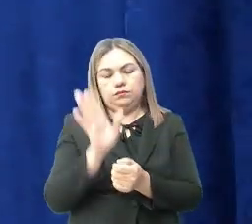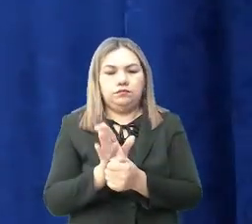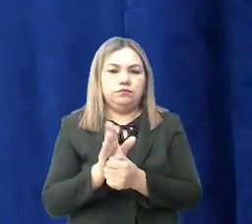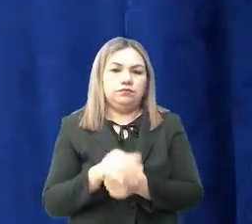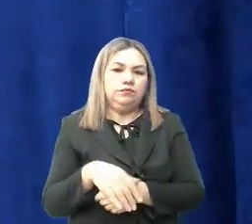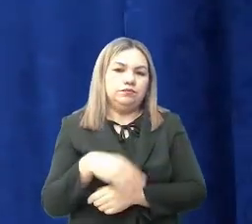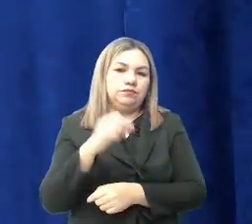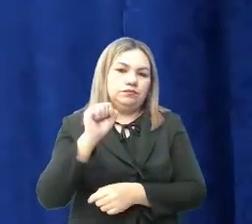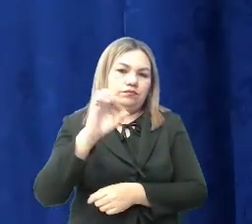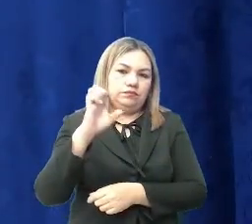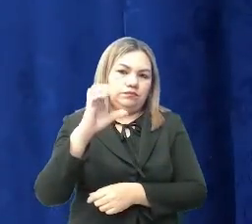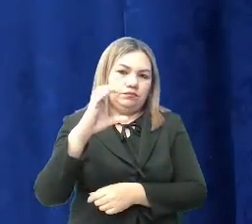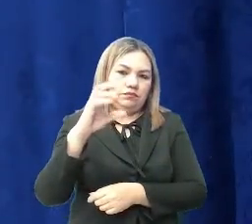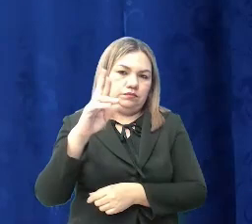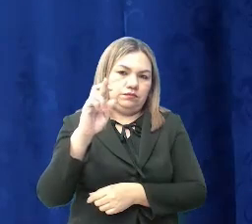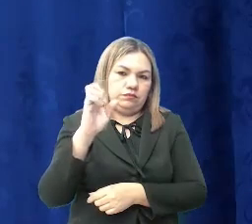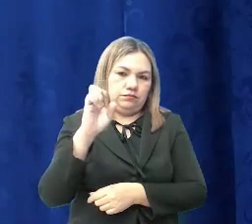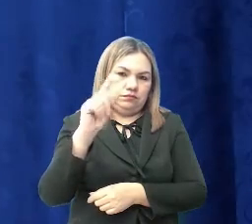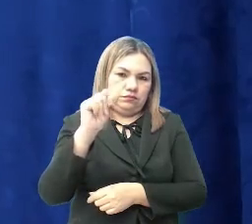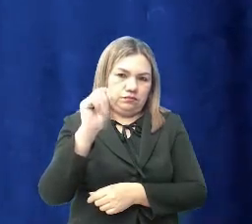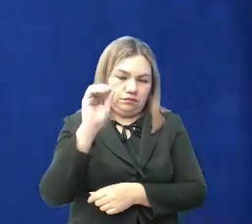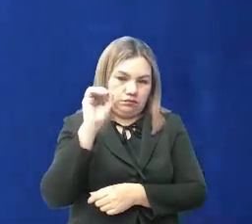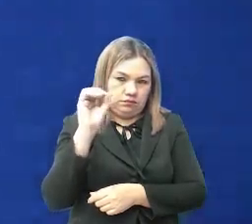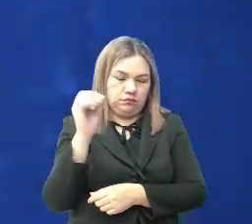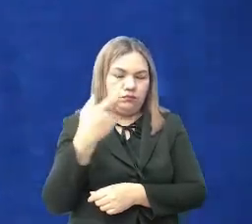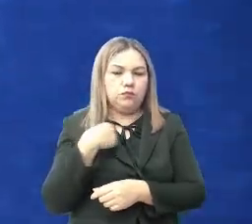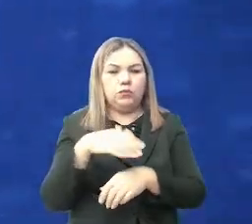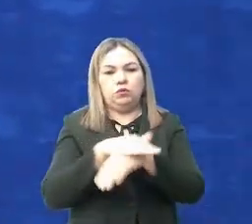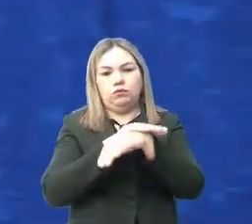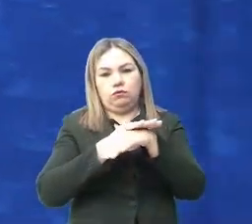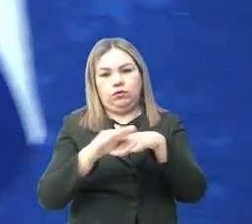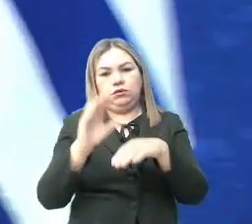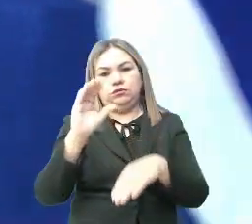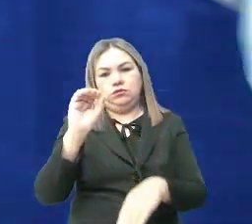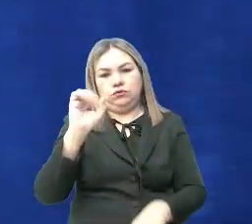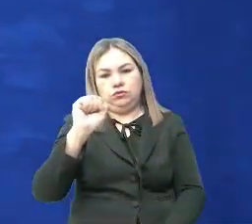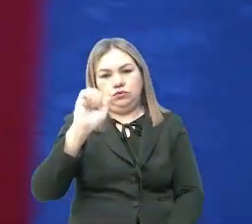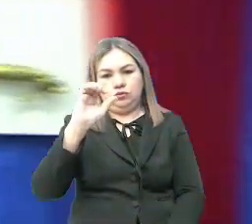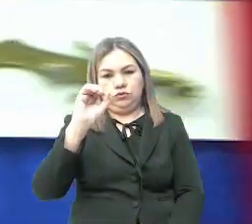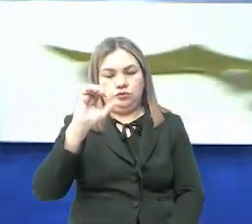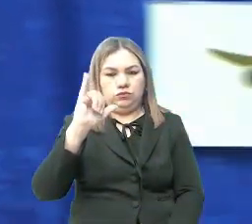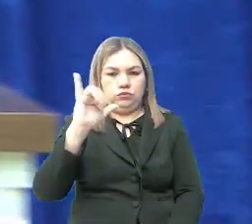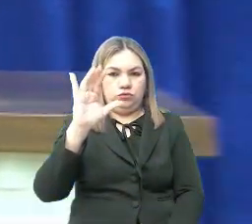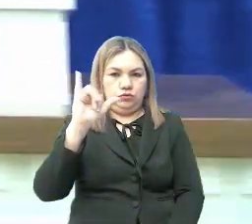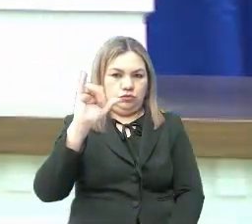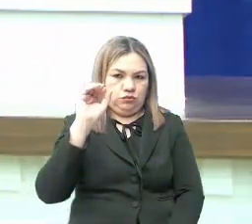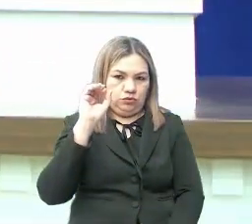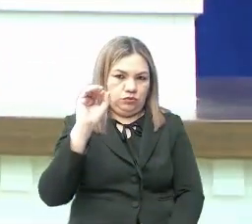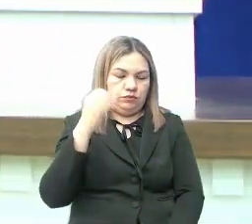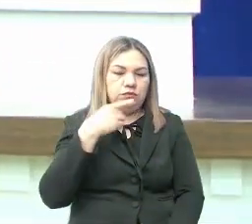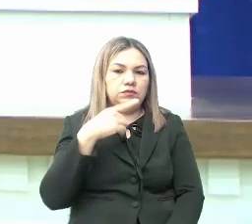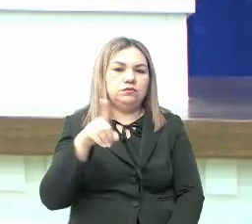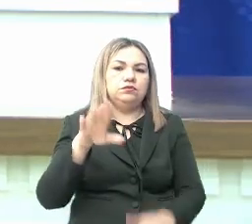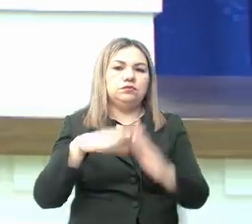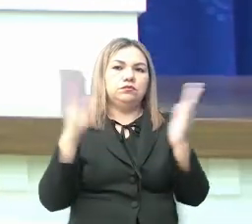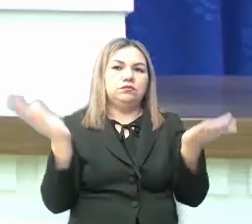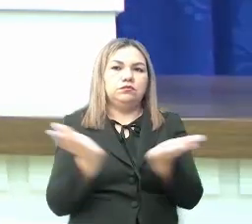the secret of prosperity to have a good partner. It says the word of God.